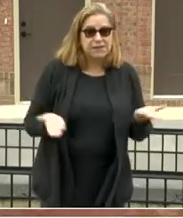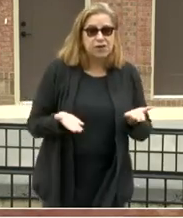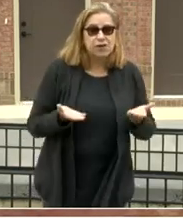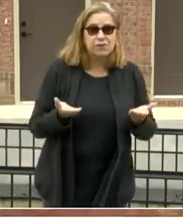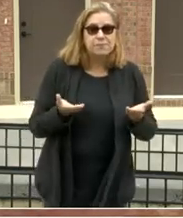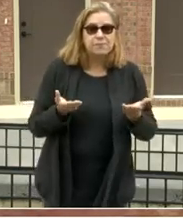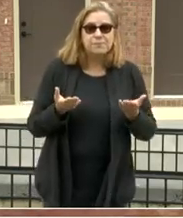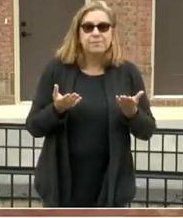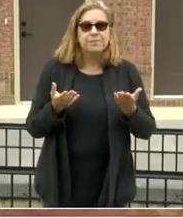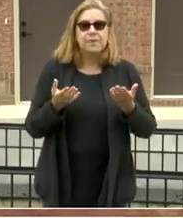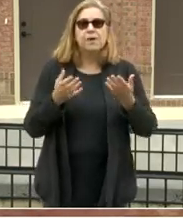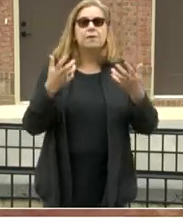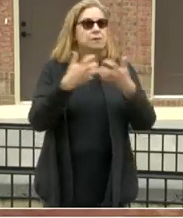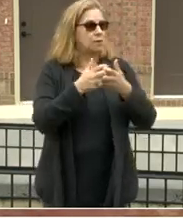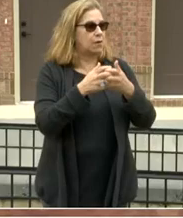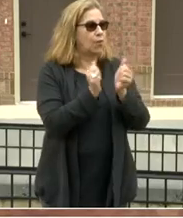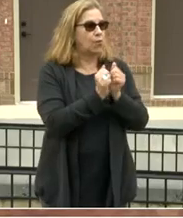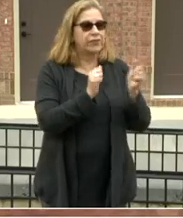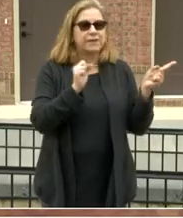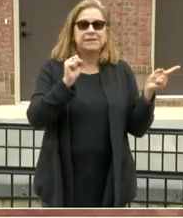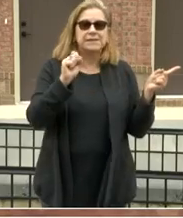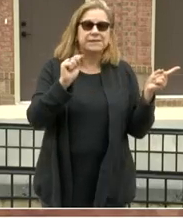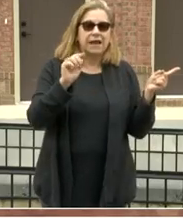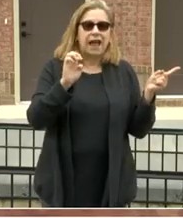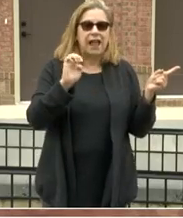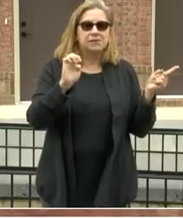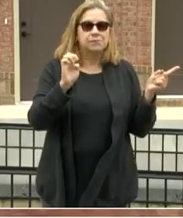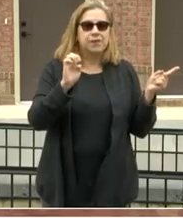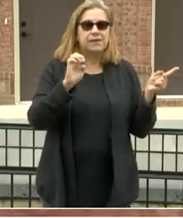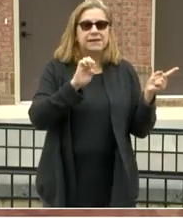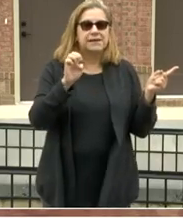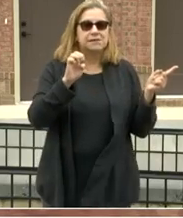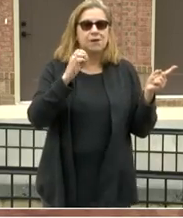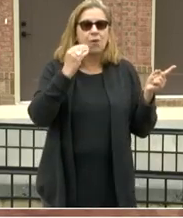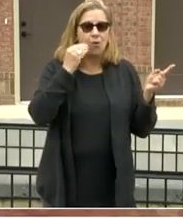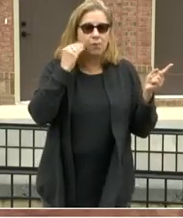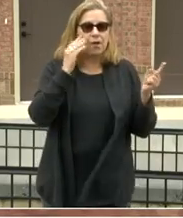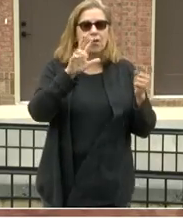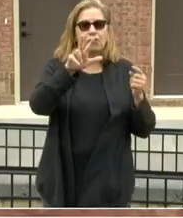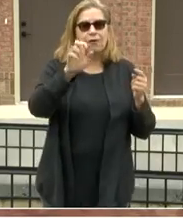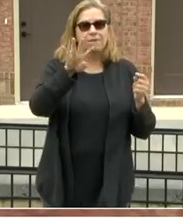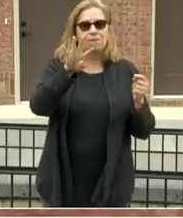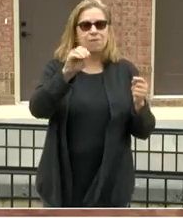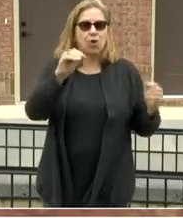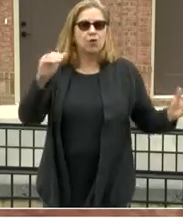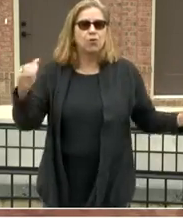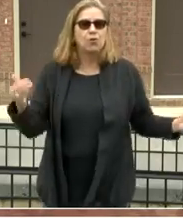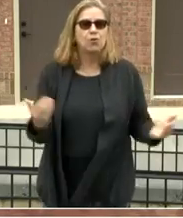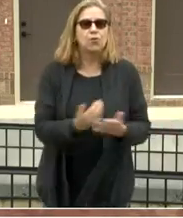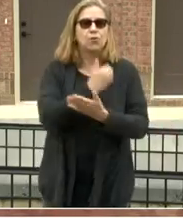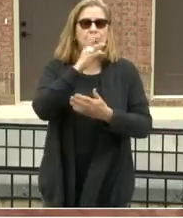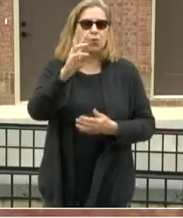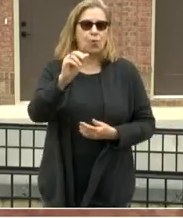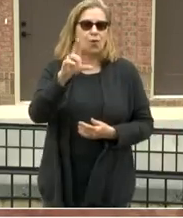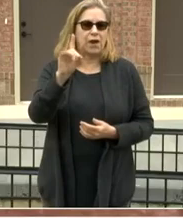going to have 340 new Ward 8 residents. And two-thirds,